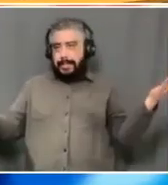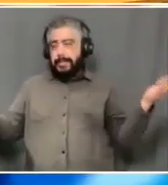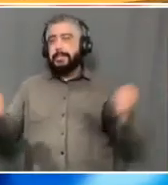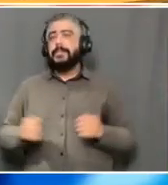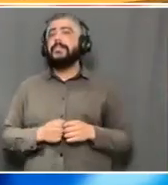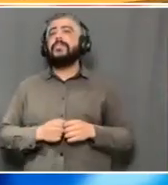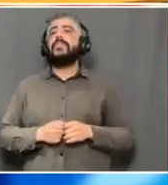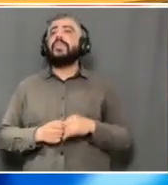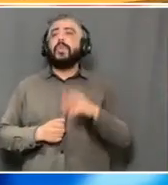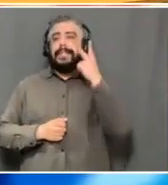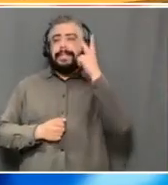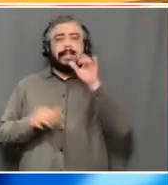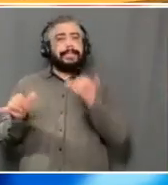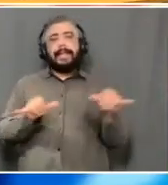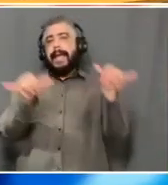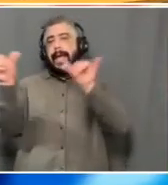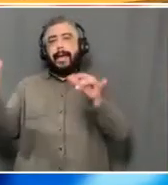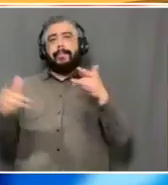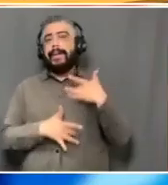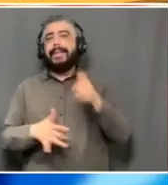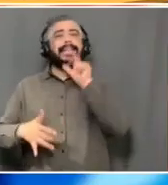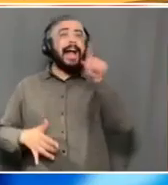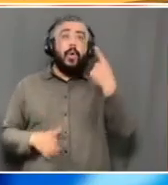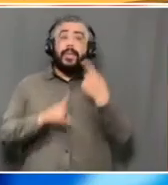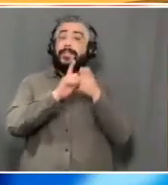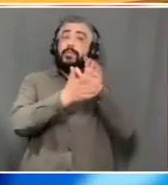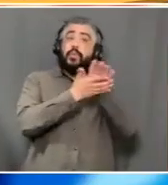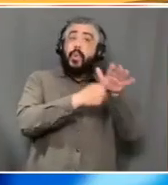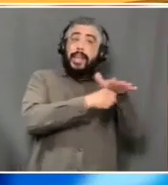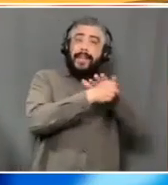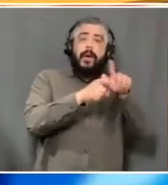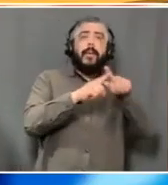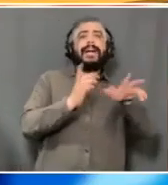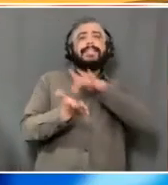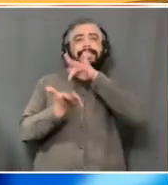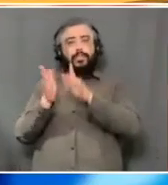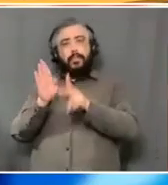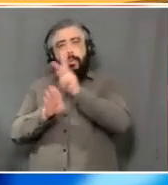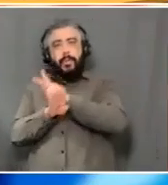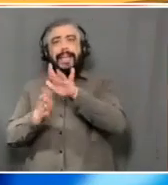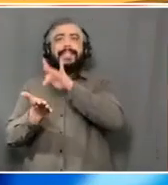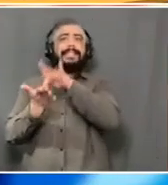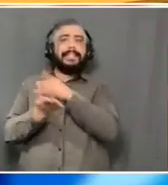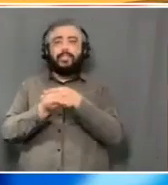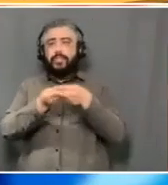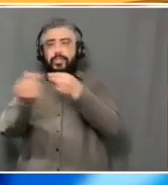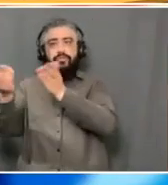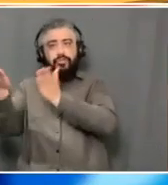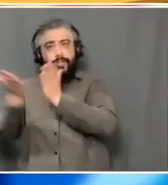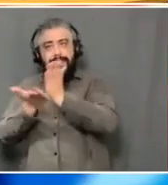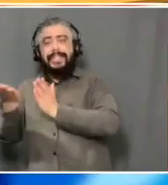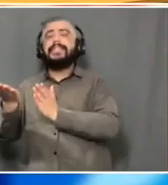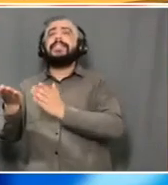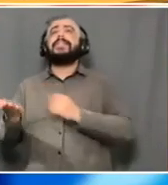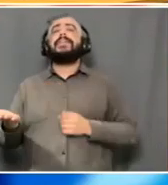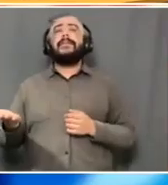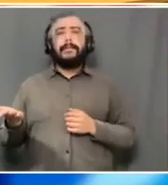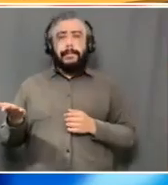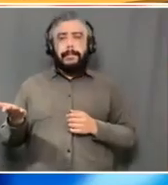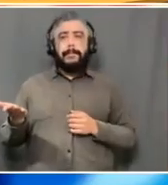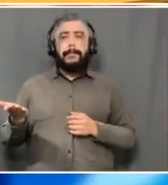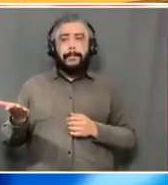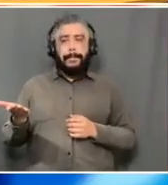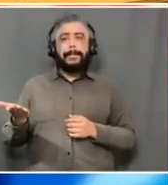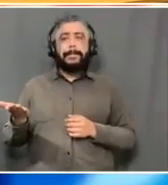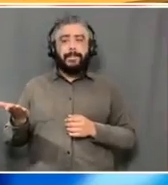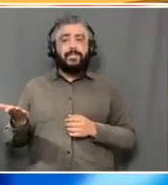very, very similar trend. So not just at the school levels, but at those central programs and centrally administered services, a substantial